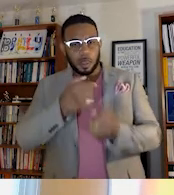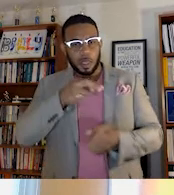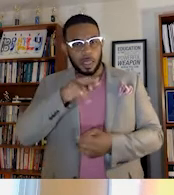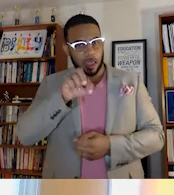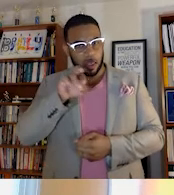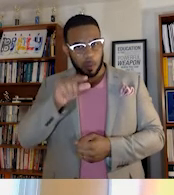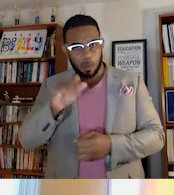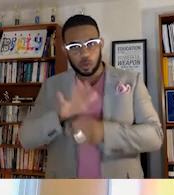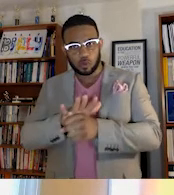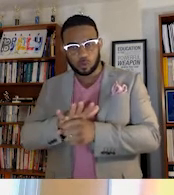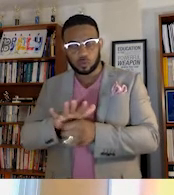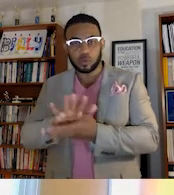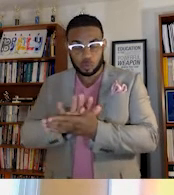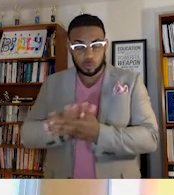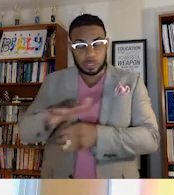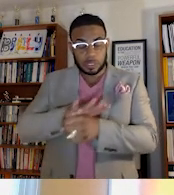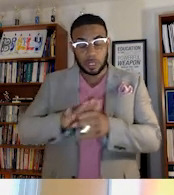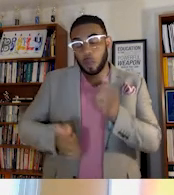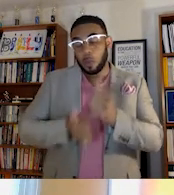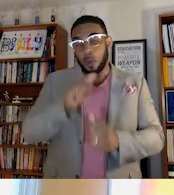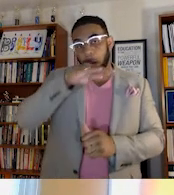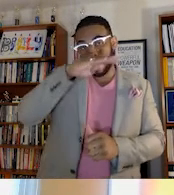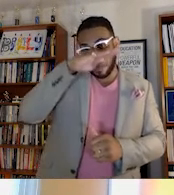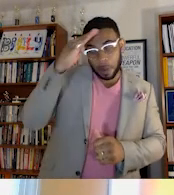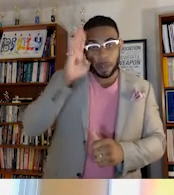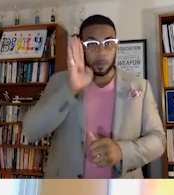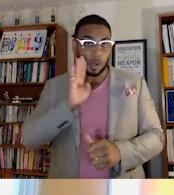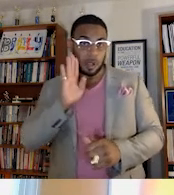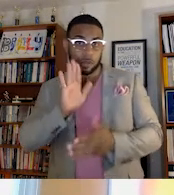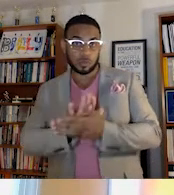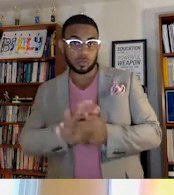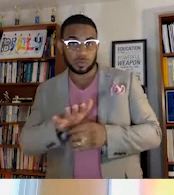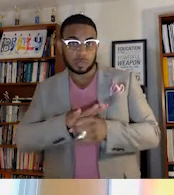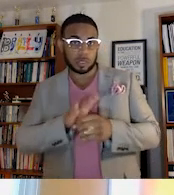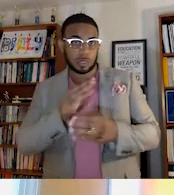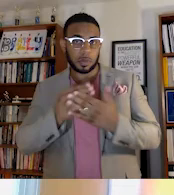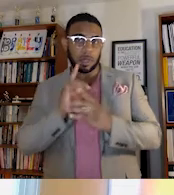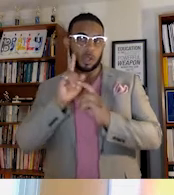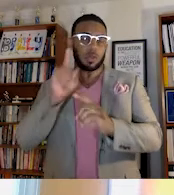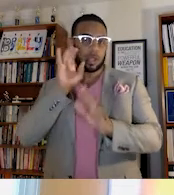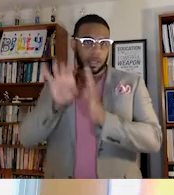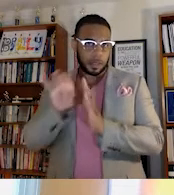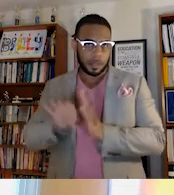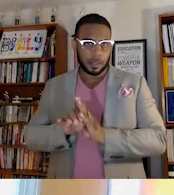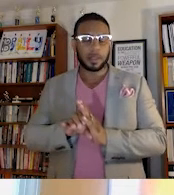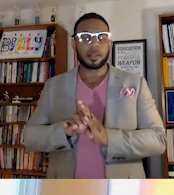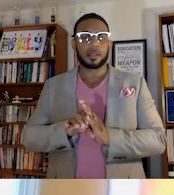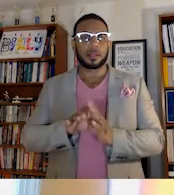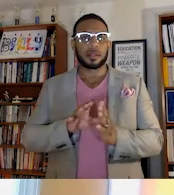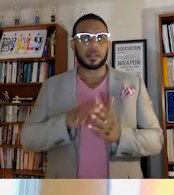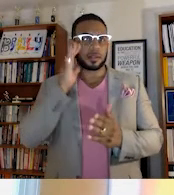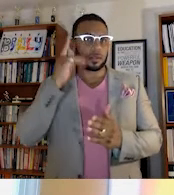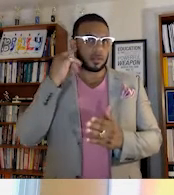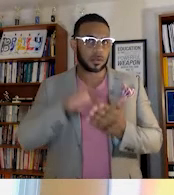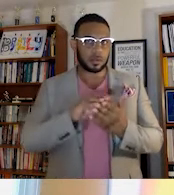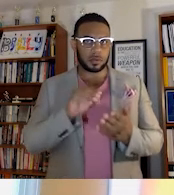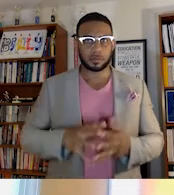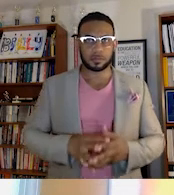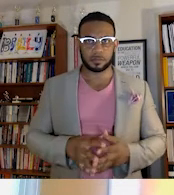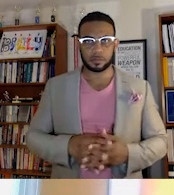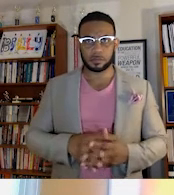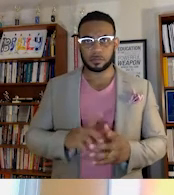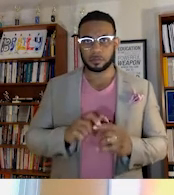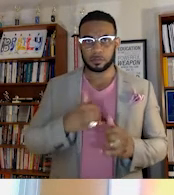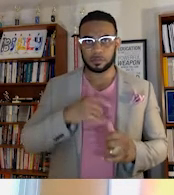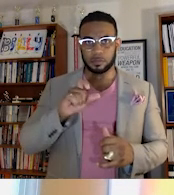School District. It's a majority Black and Brown school district, and the money goes to enriching classroom experience for students. We